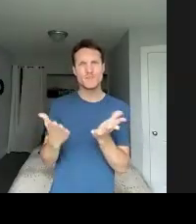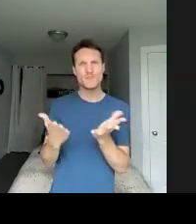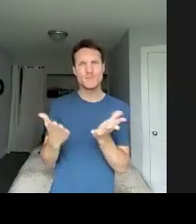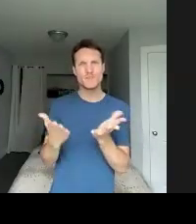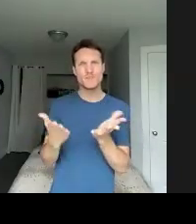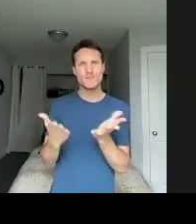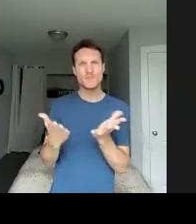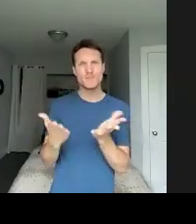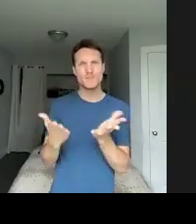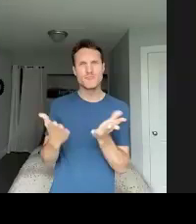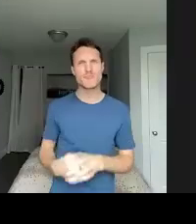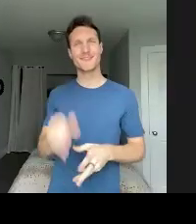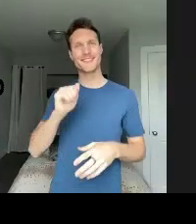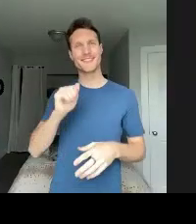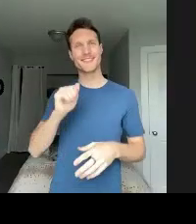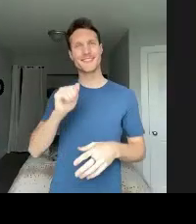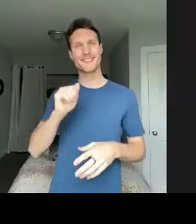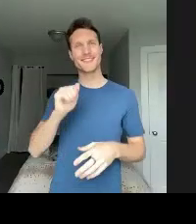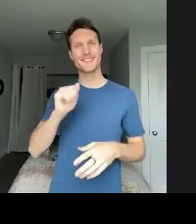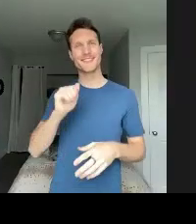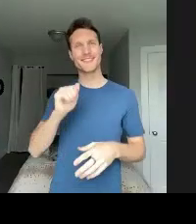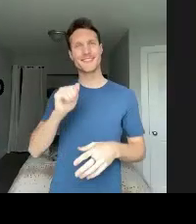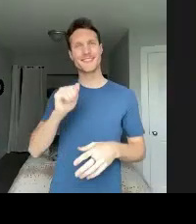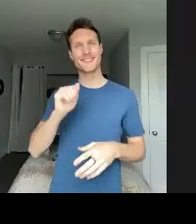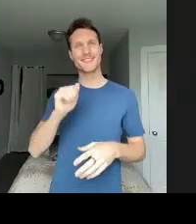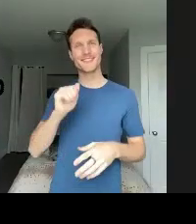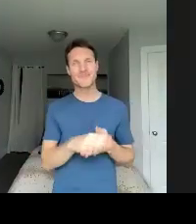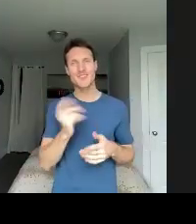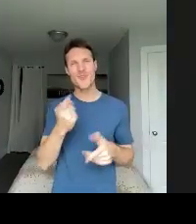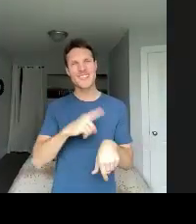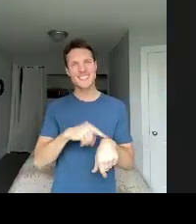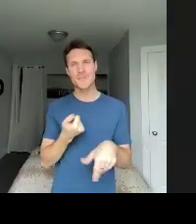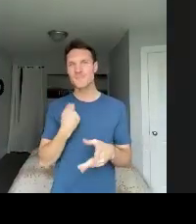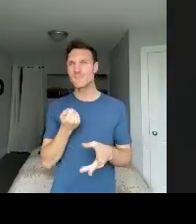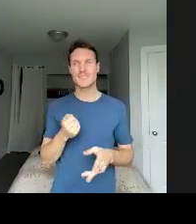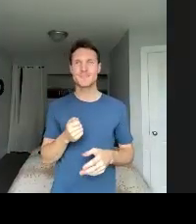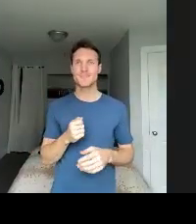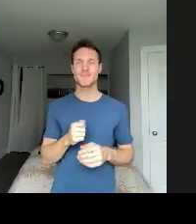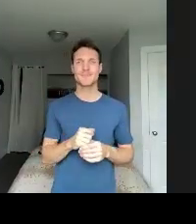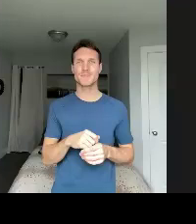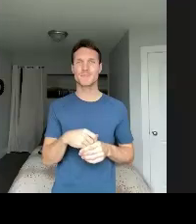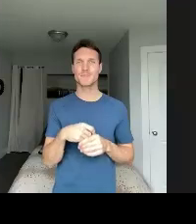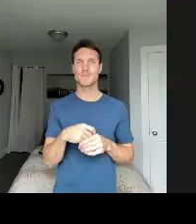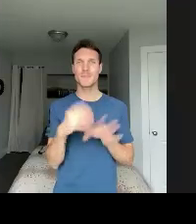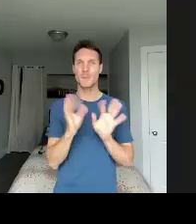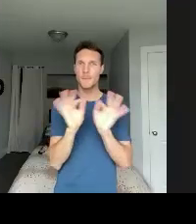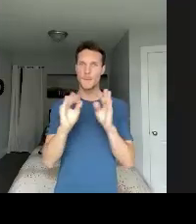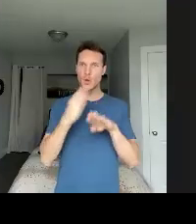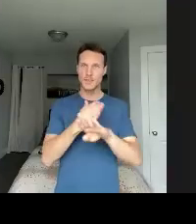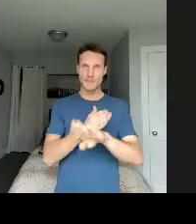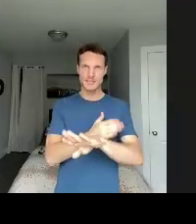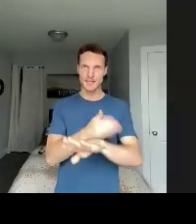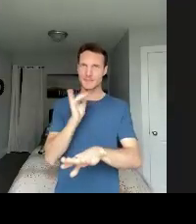Yeah, I'm happy to take that one. So at this time, not a significant update. We have been meeting with CMS regularly